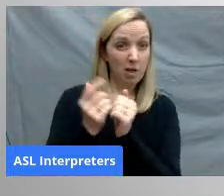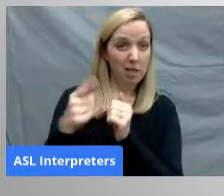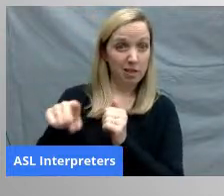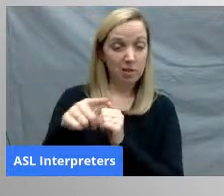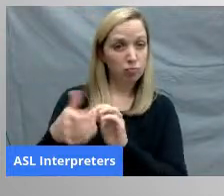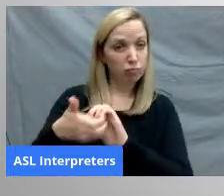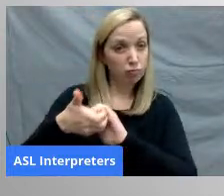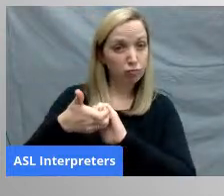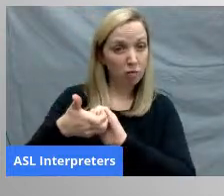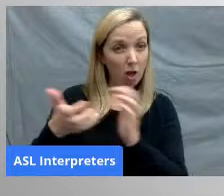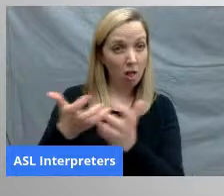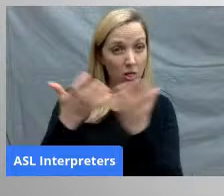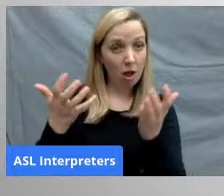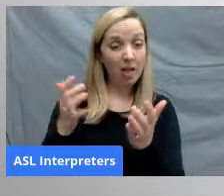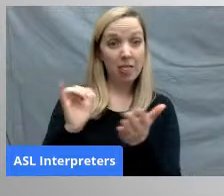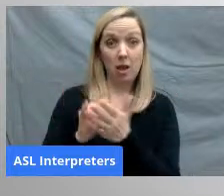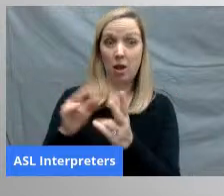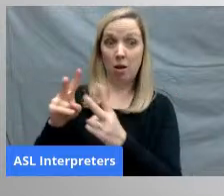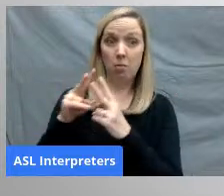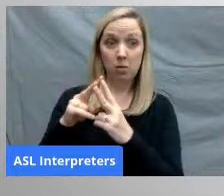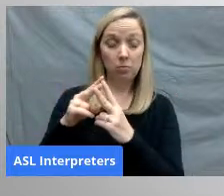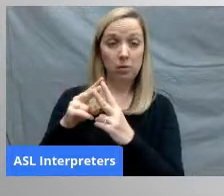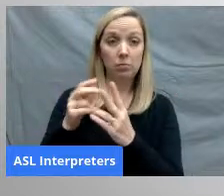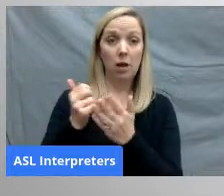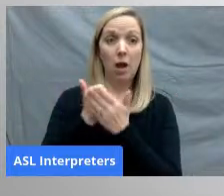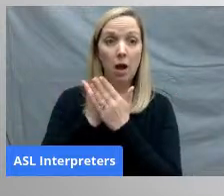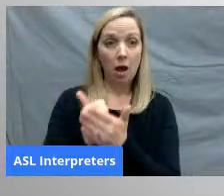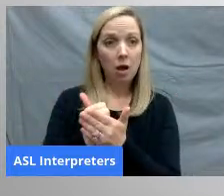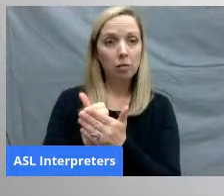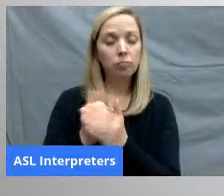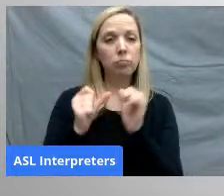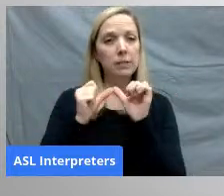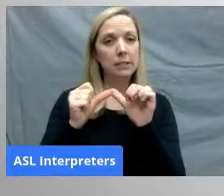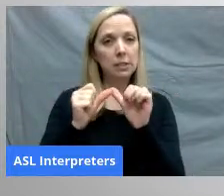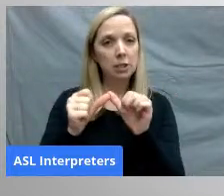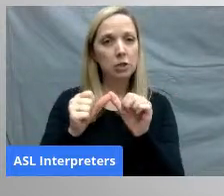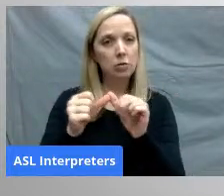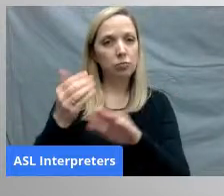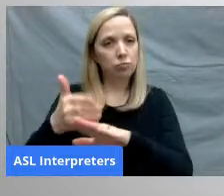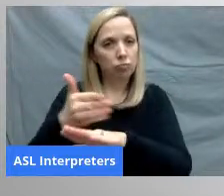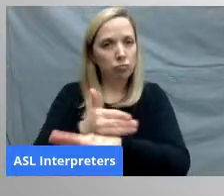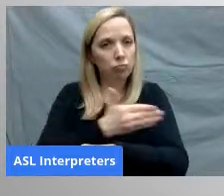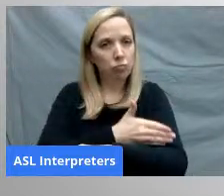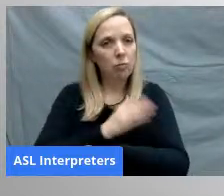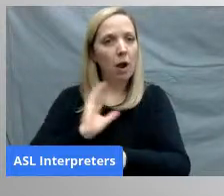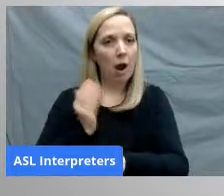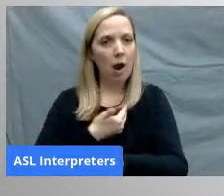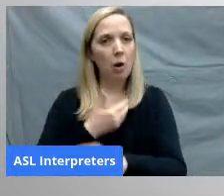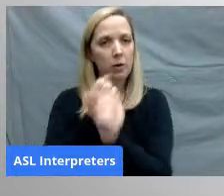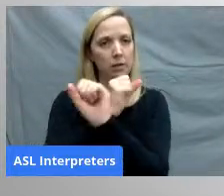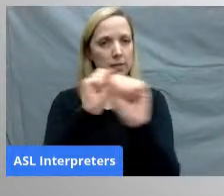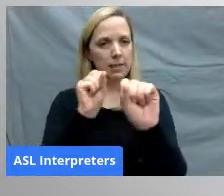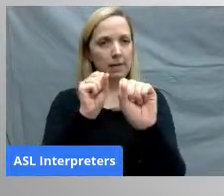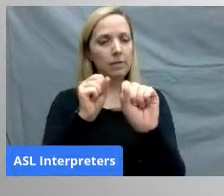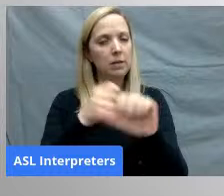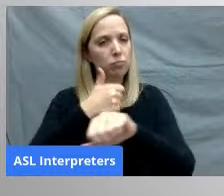to advance some of our safety measures that we're trying to put into place.